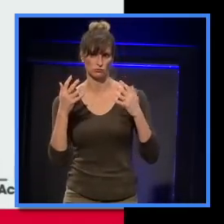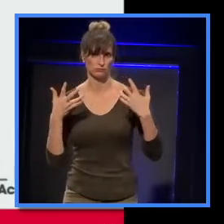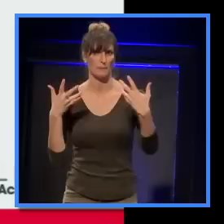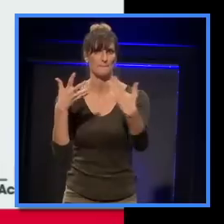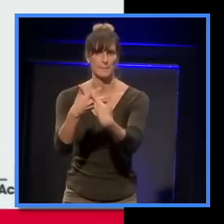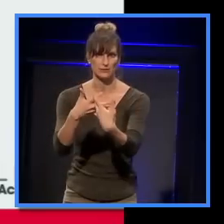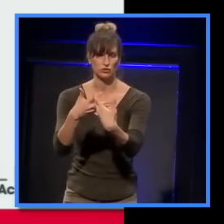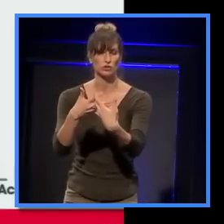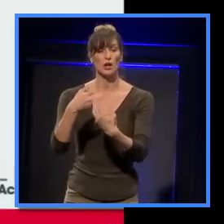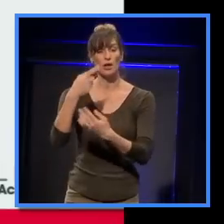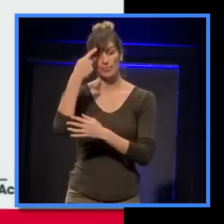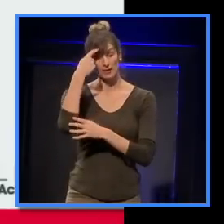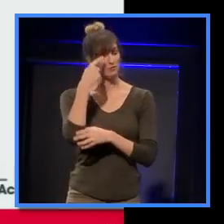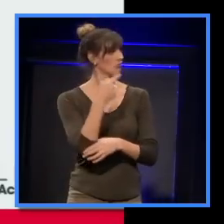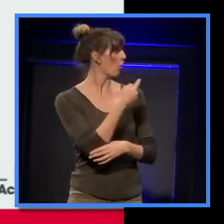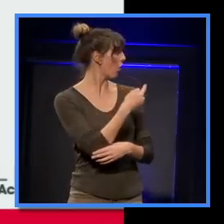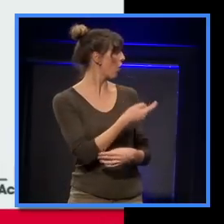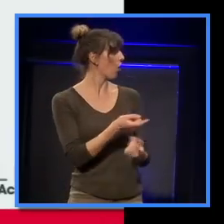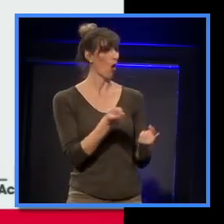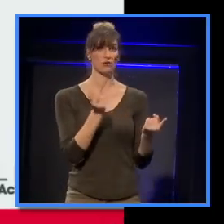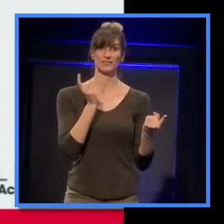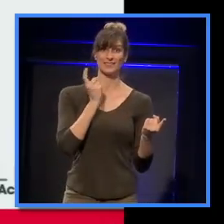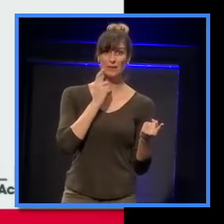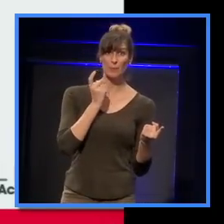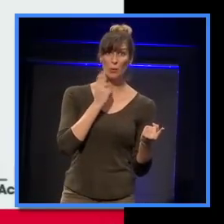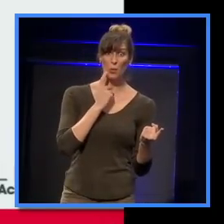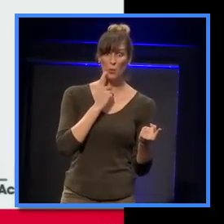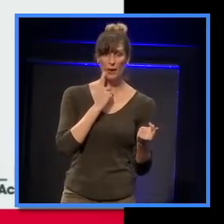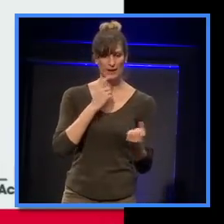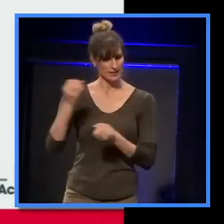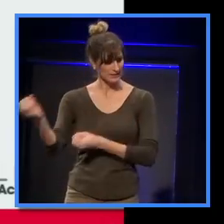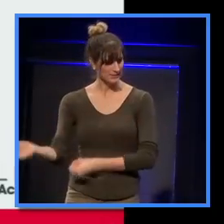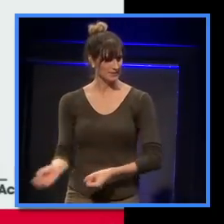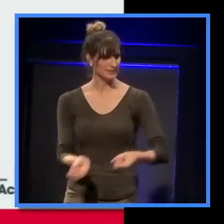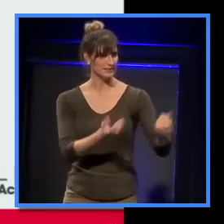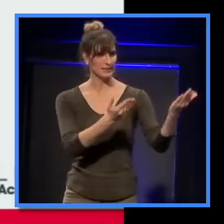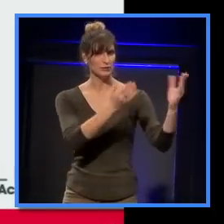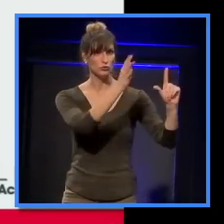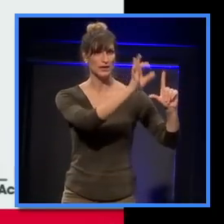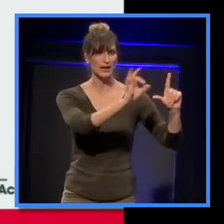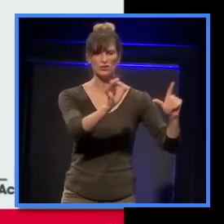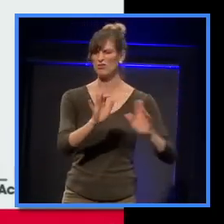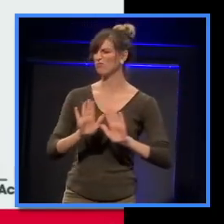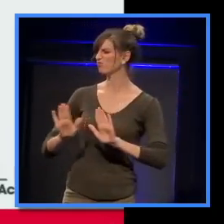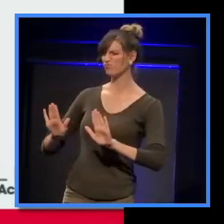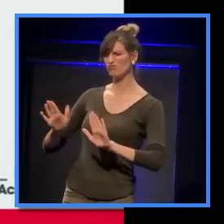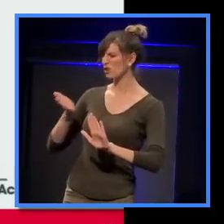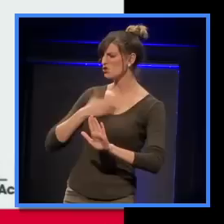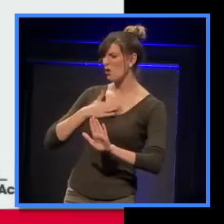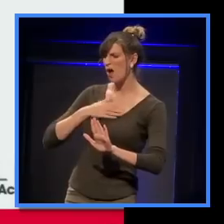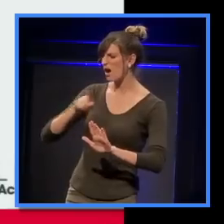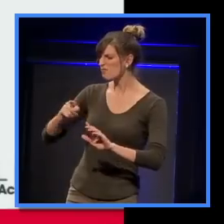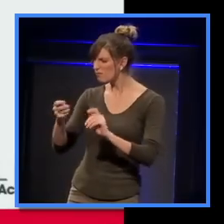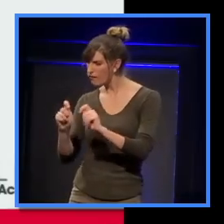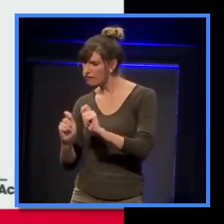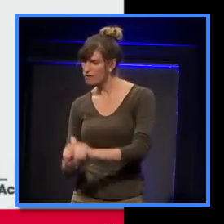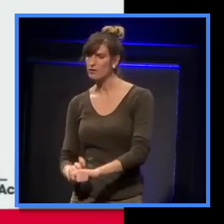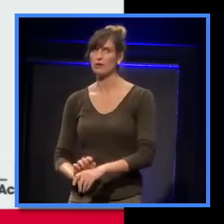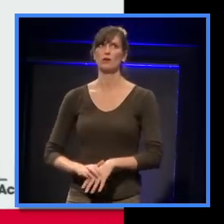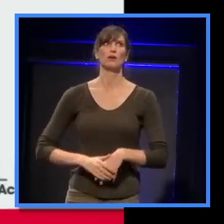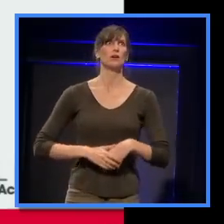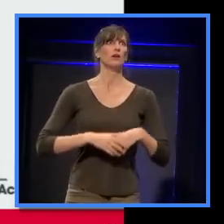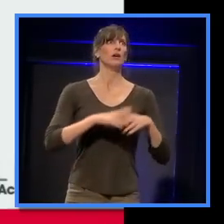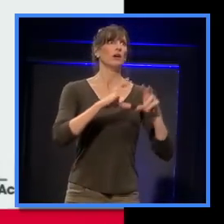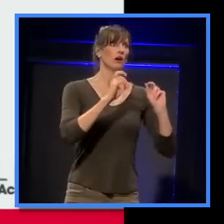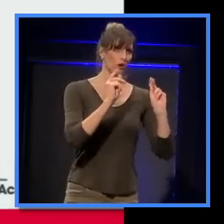extremely simple and whatever, and we would go through that process and we'd send it off to the architect and they'd say, no, we don't like that bit. We want to tweak it here. So, then he'd have to go